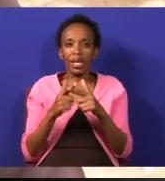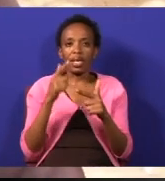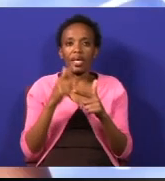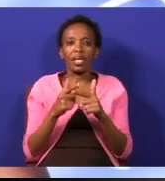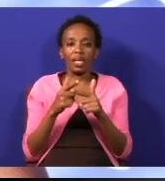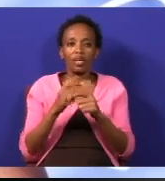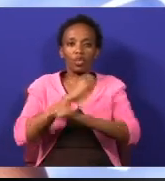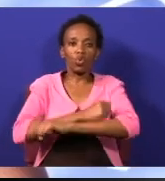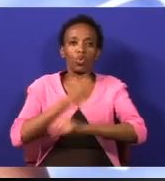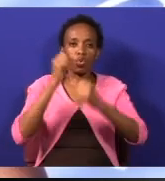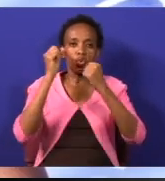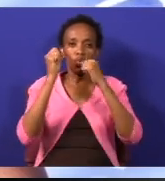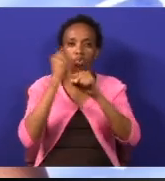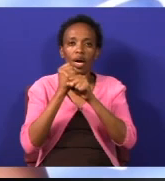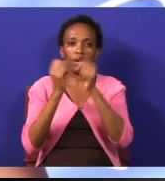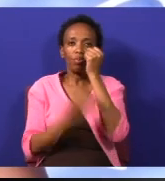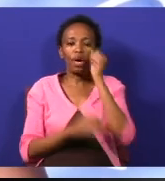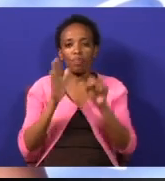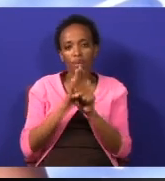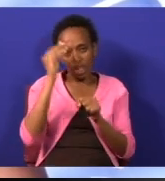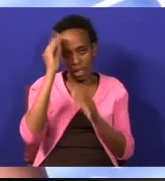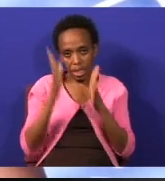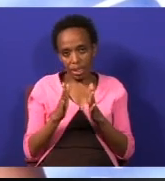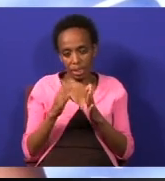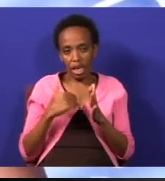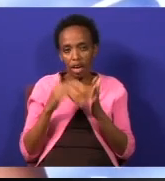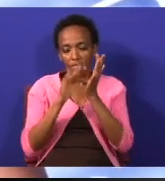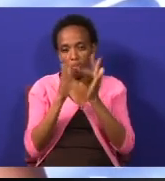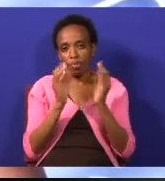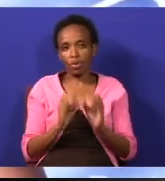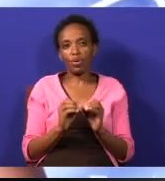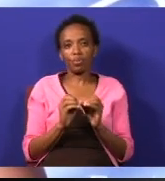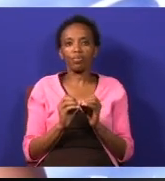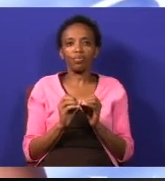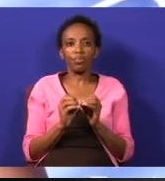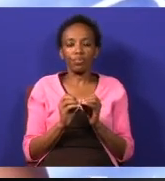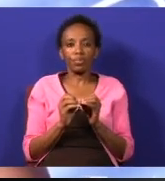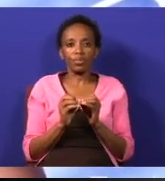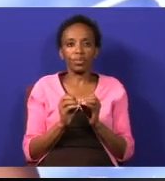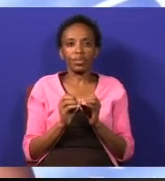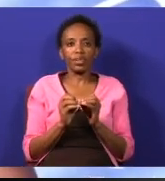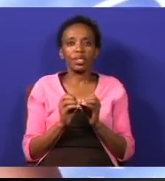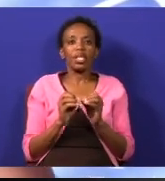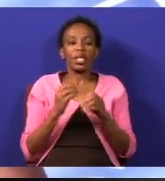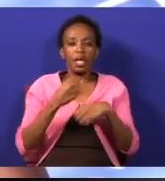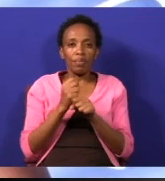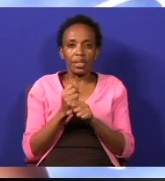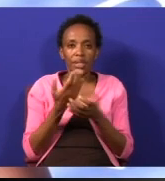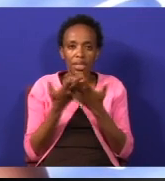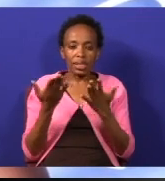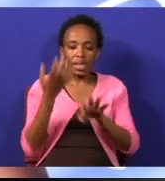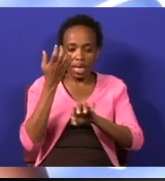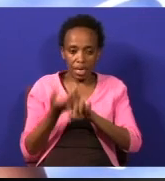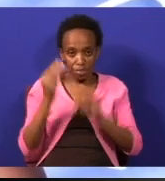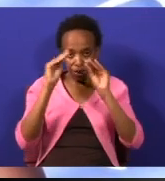gone low. Most of the learners lack the Bible, and it makes it difficult for the